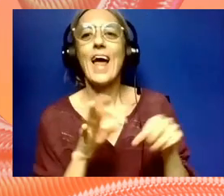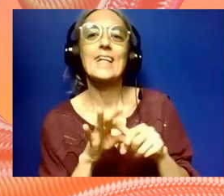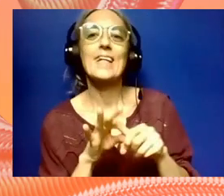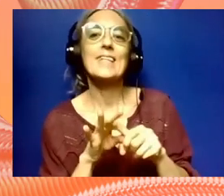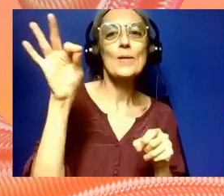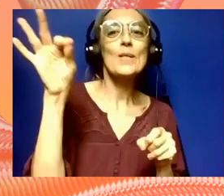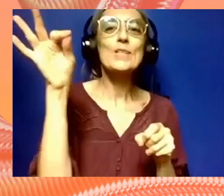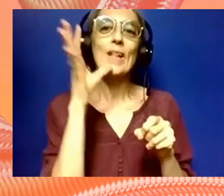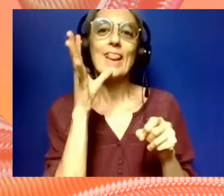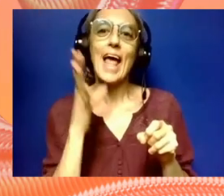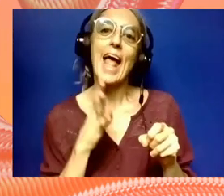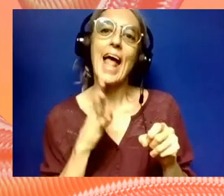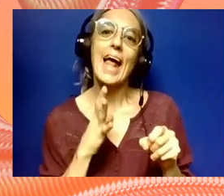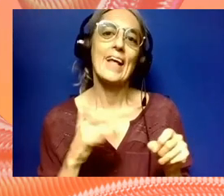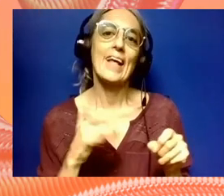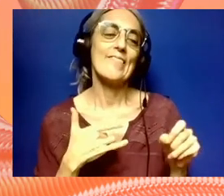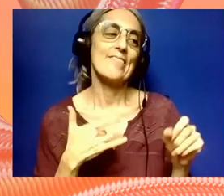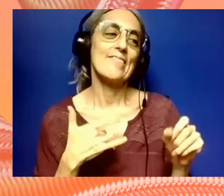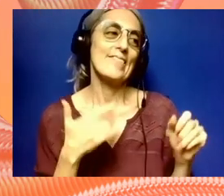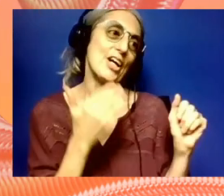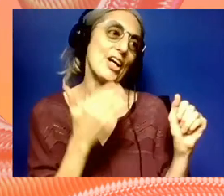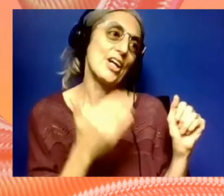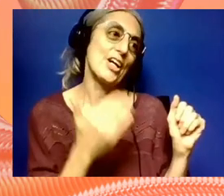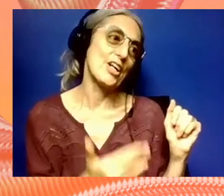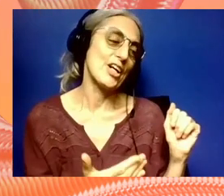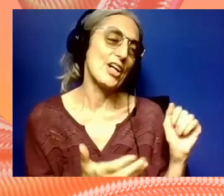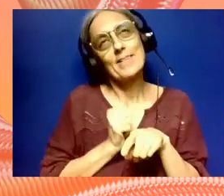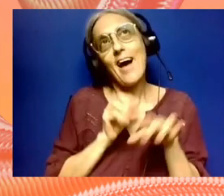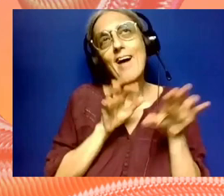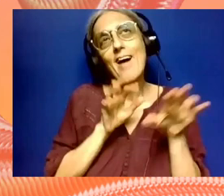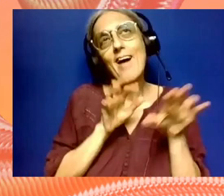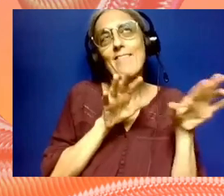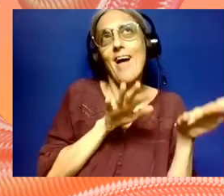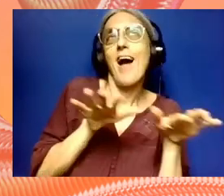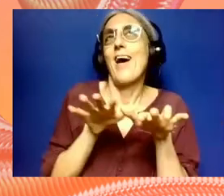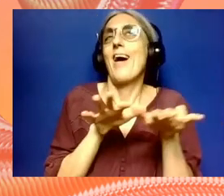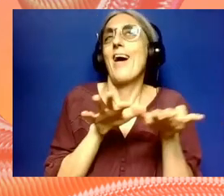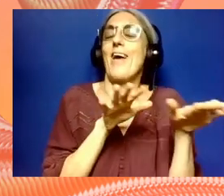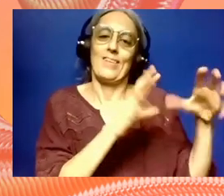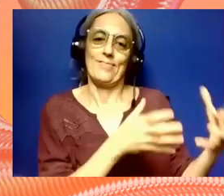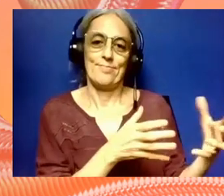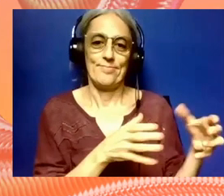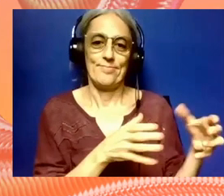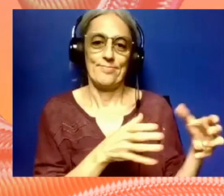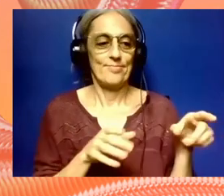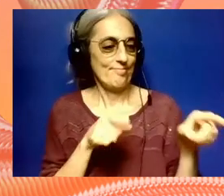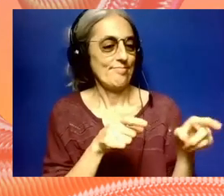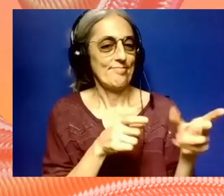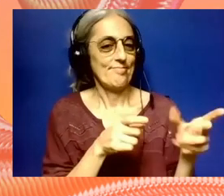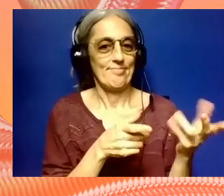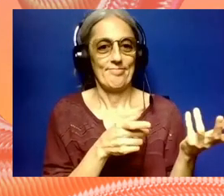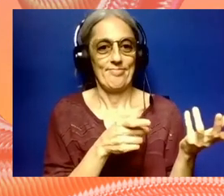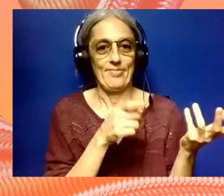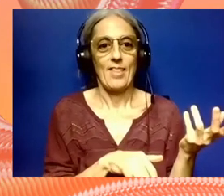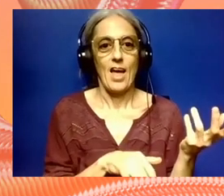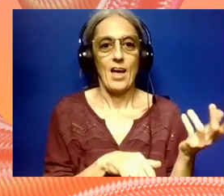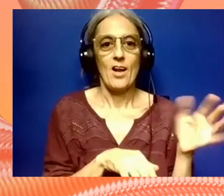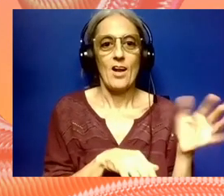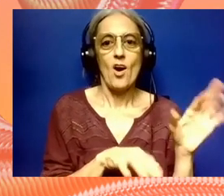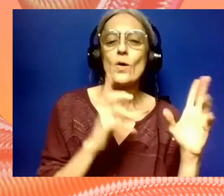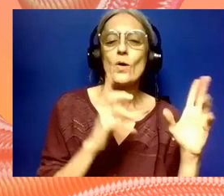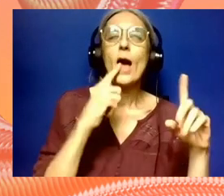feel goody, self-carry, yeah, things that were also like, you know, the affirmation of the, and then